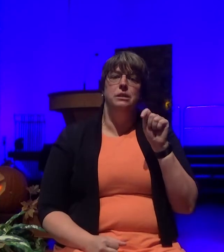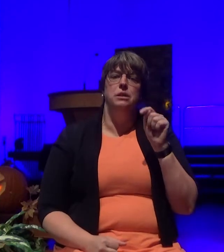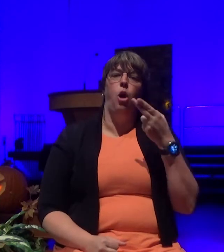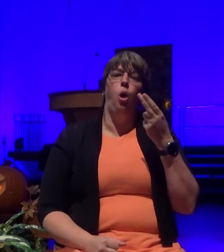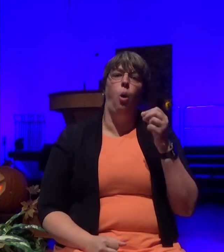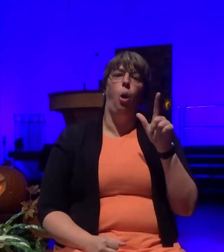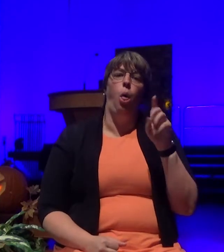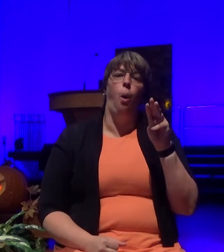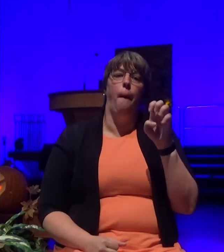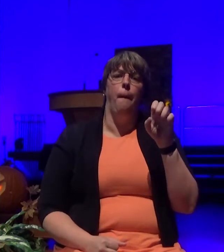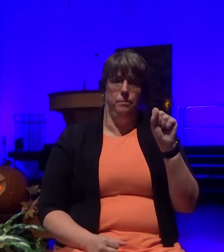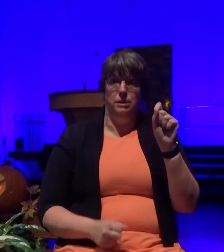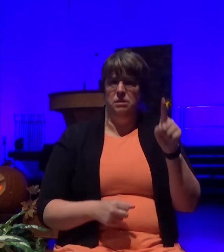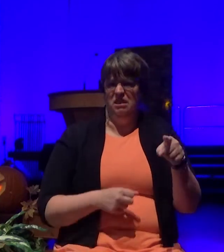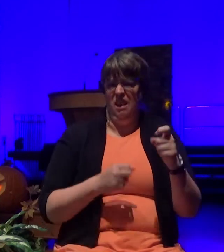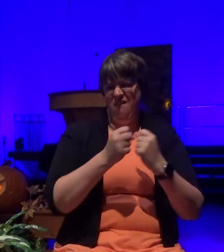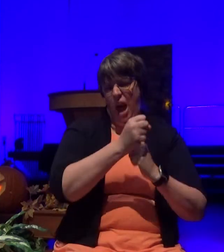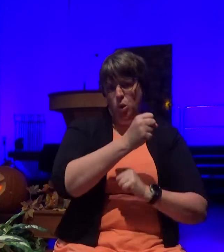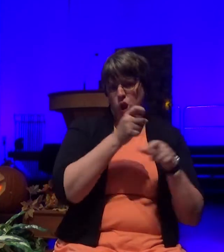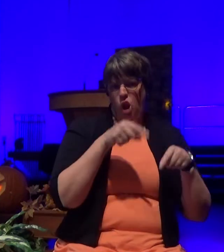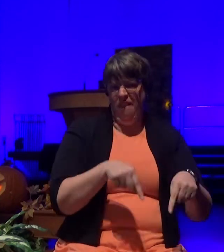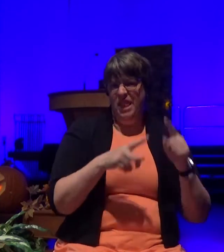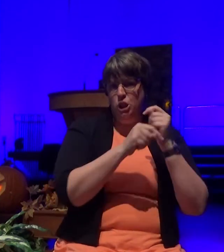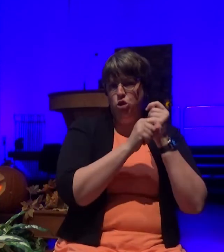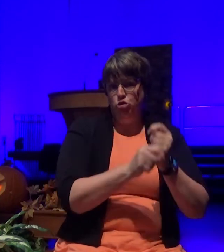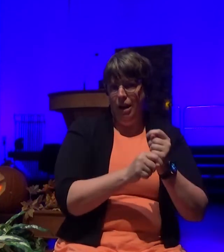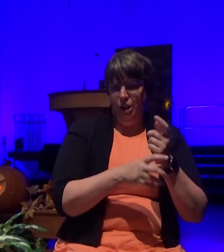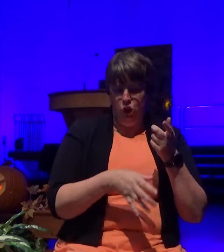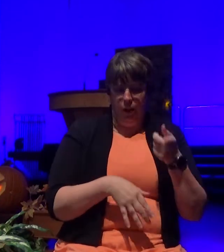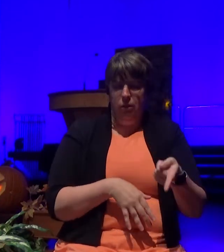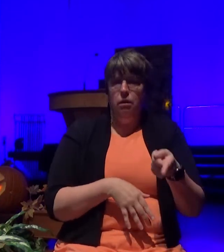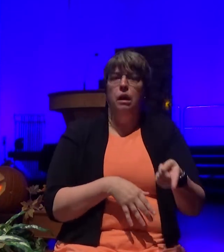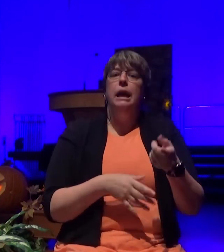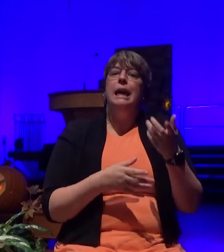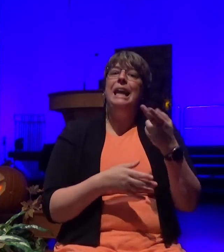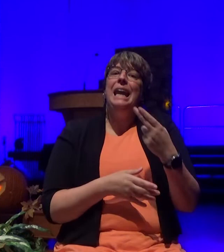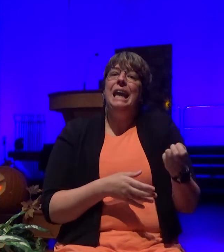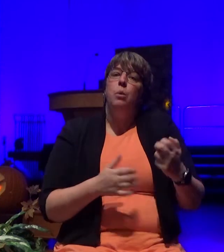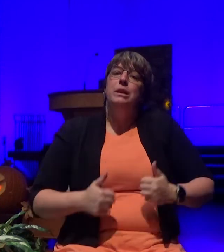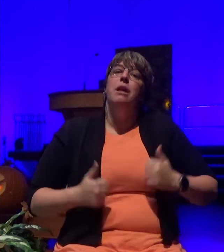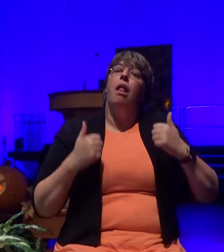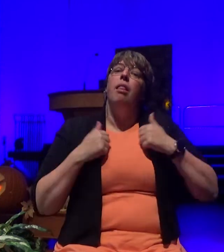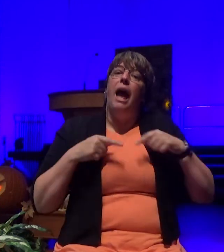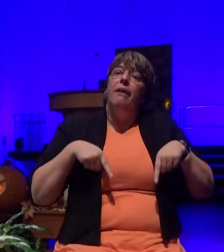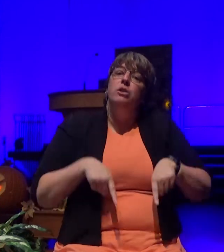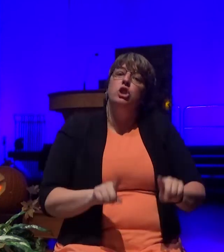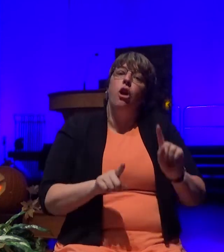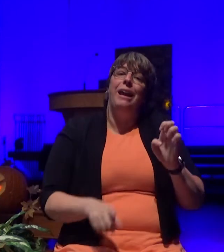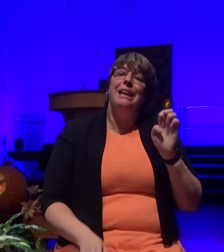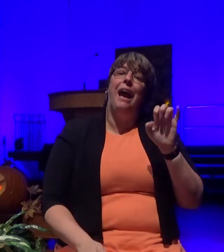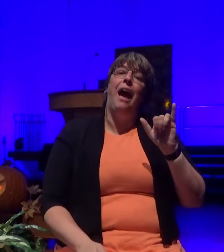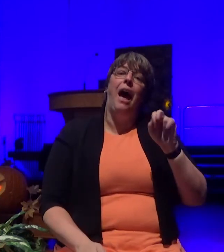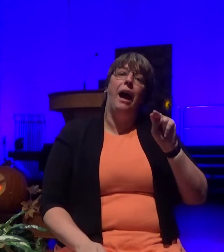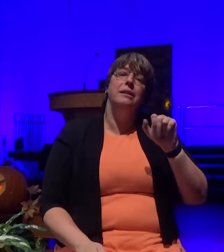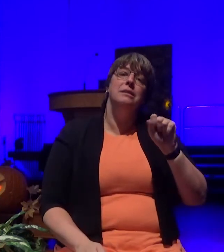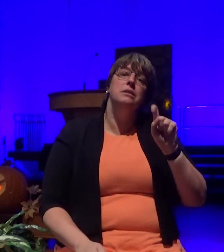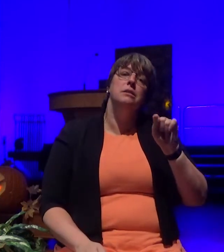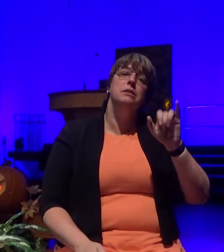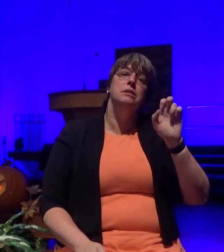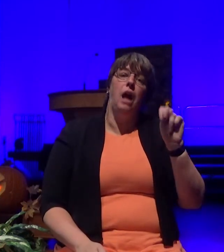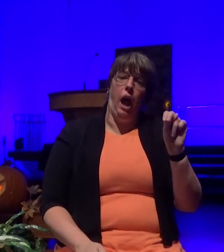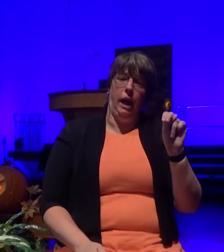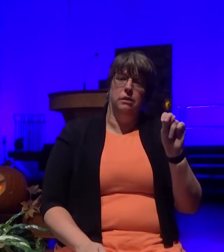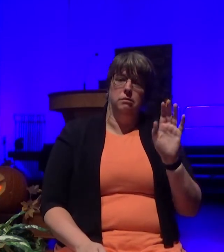of Albert Einstein, when there was much talk going on about Einstein's theories of relativity and how Einstein